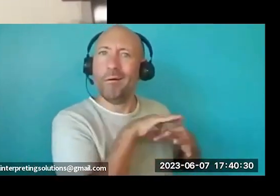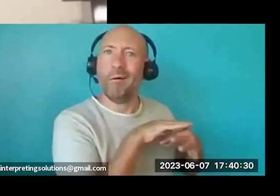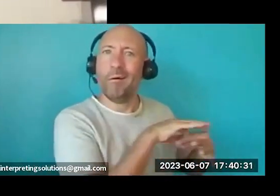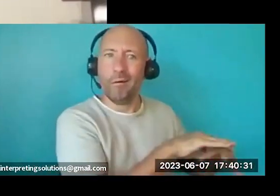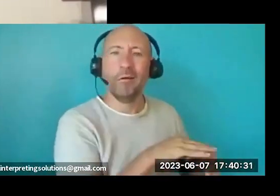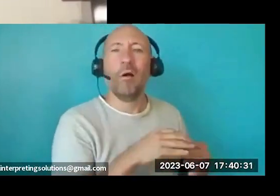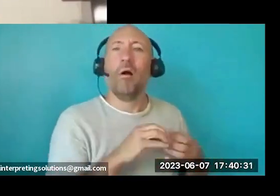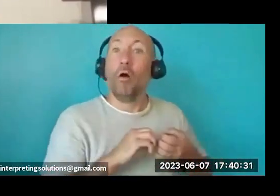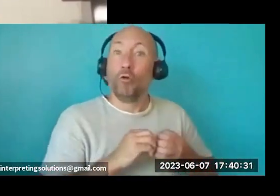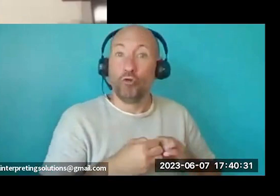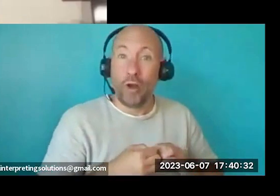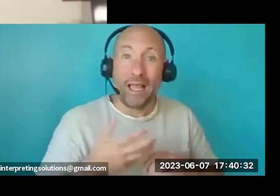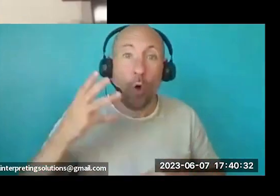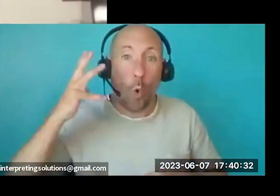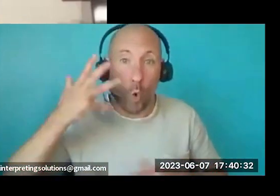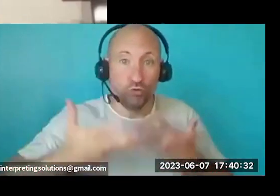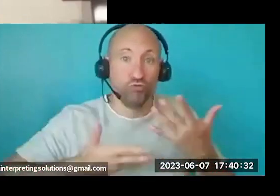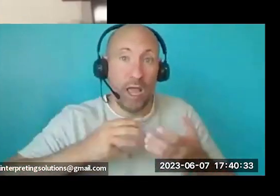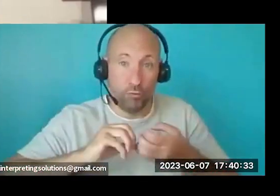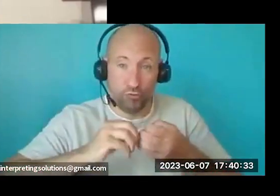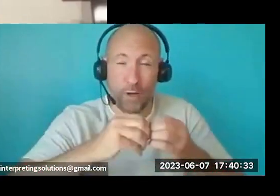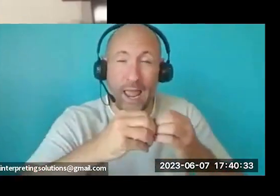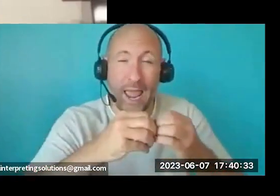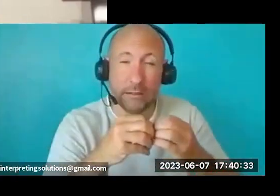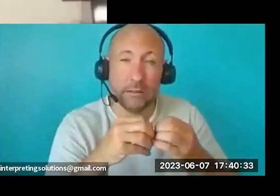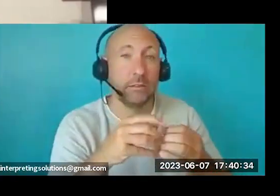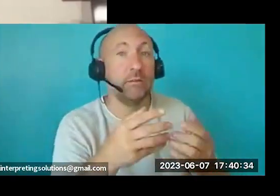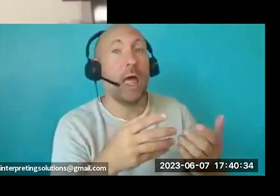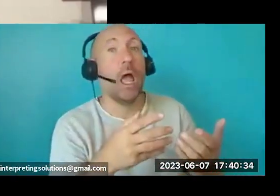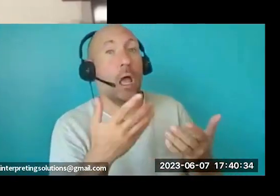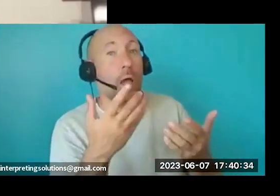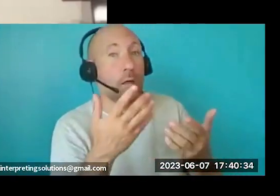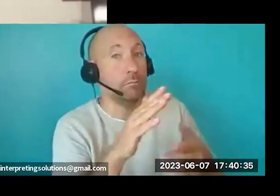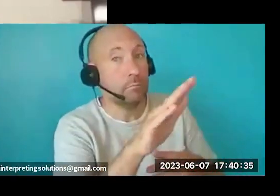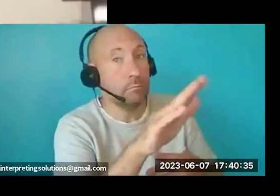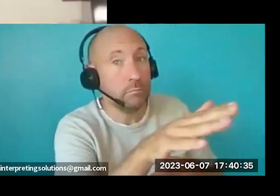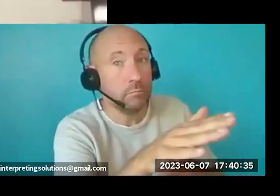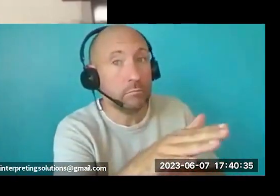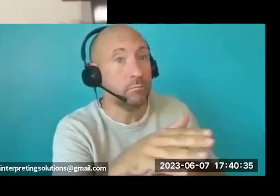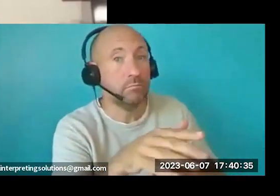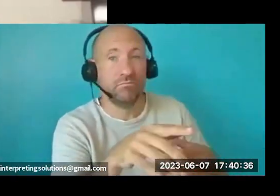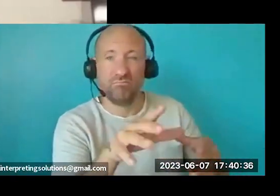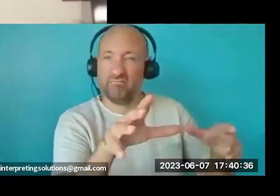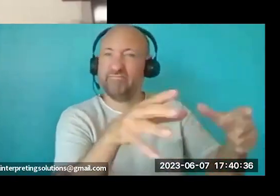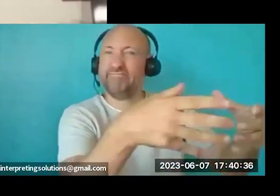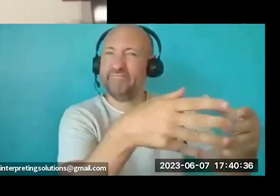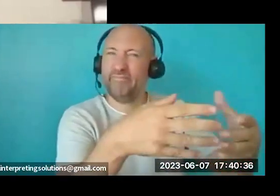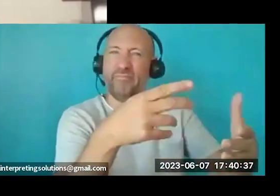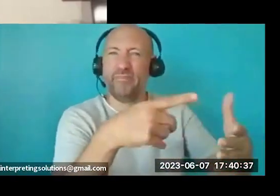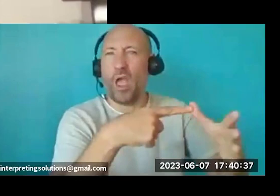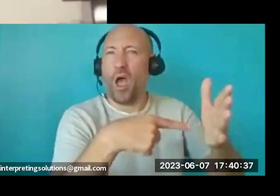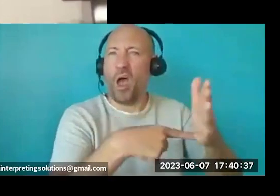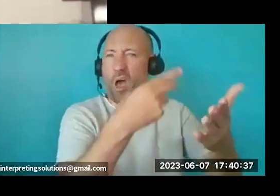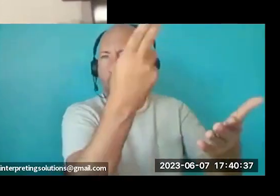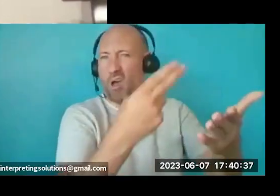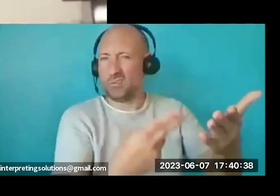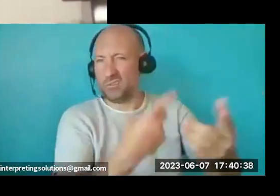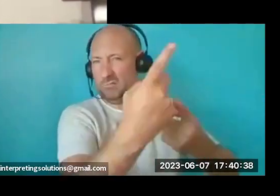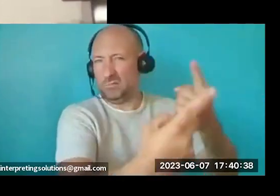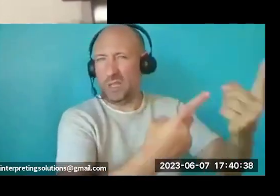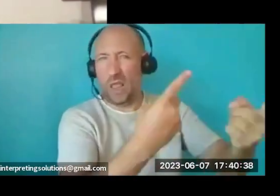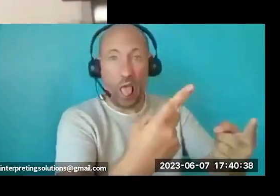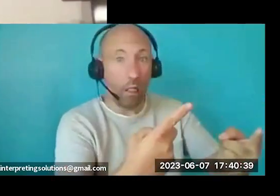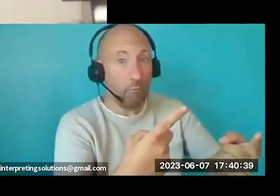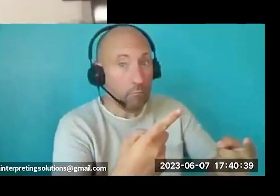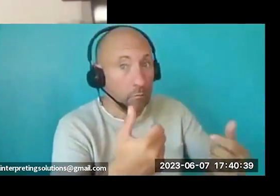of the work, there is always a feedback with the artist, in order to understand whether the artist